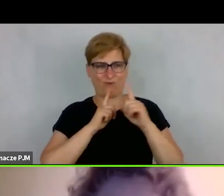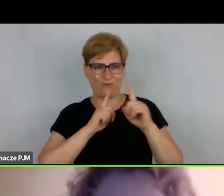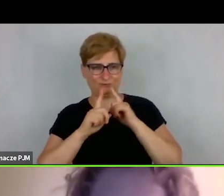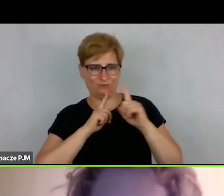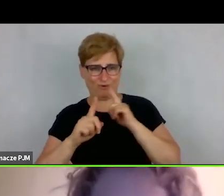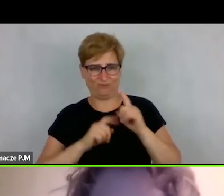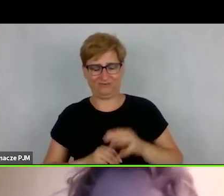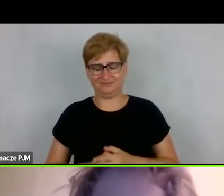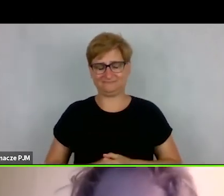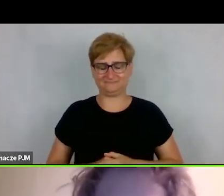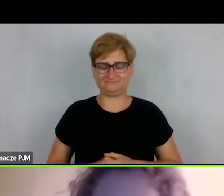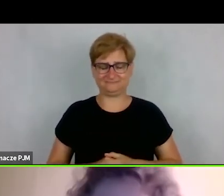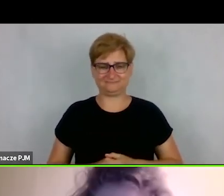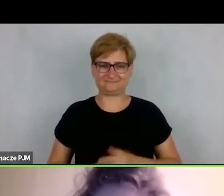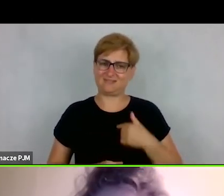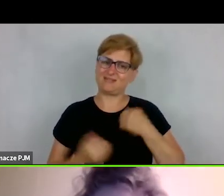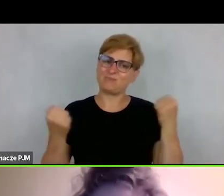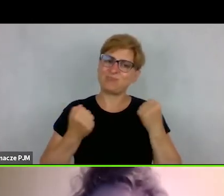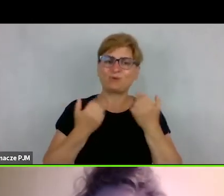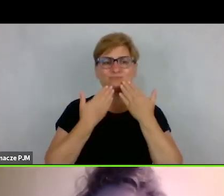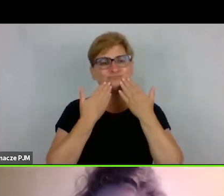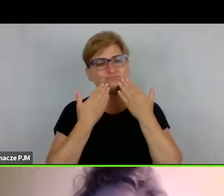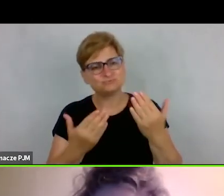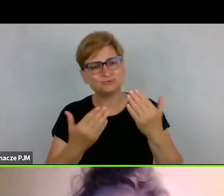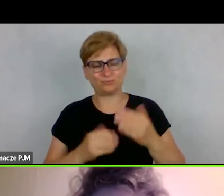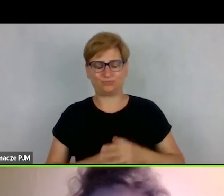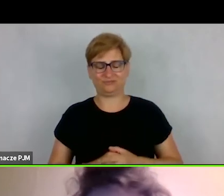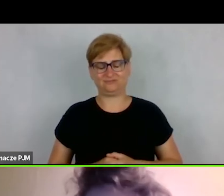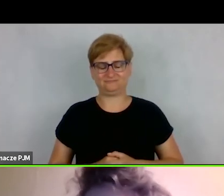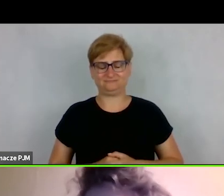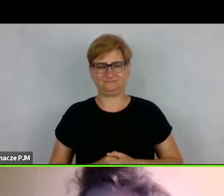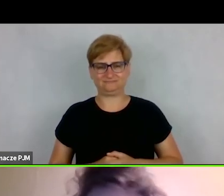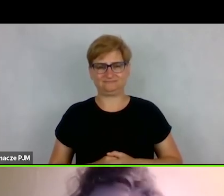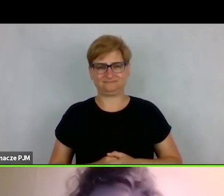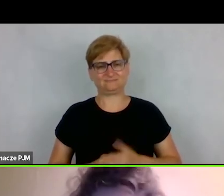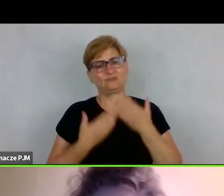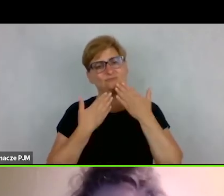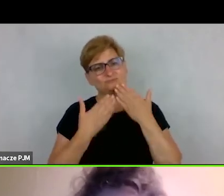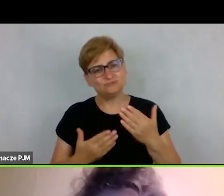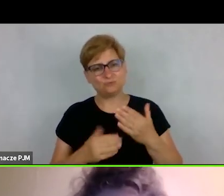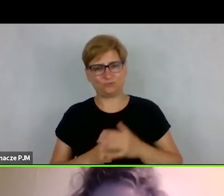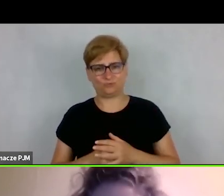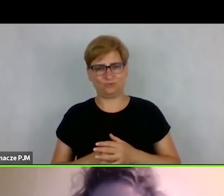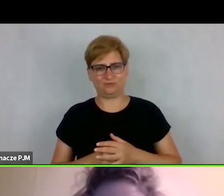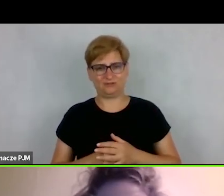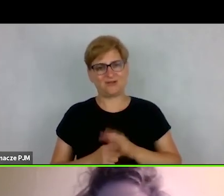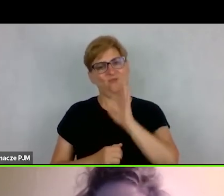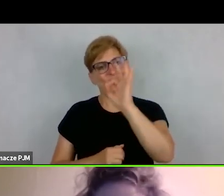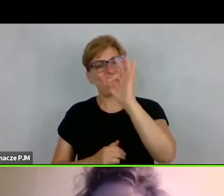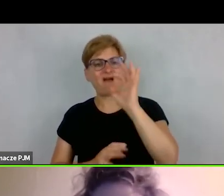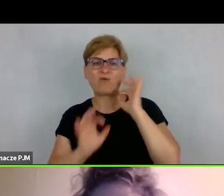also make use of research. Like I'm personally very inspired by that.